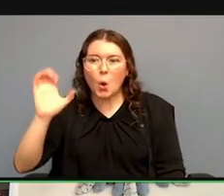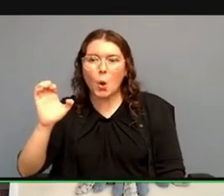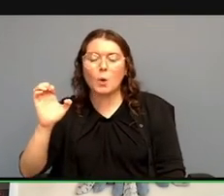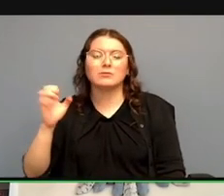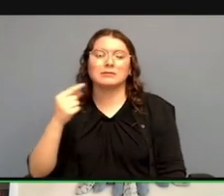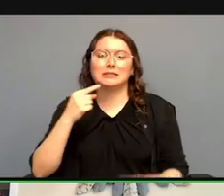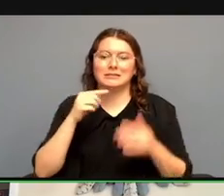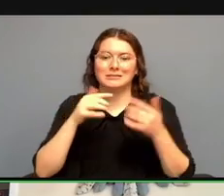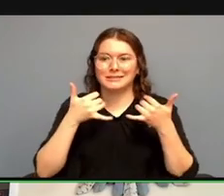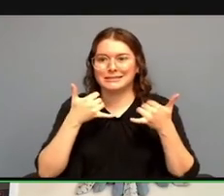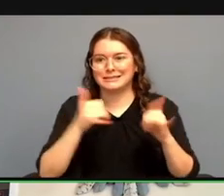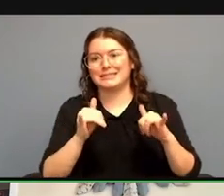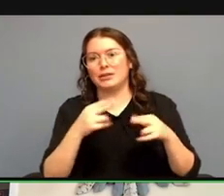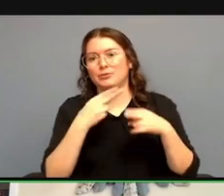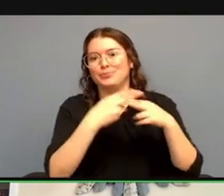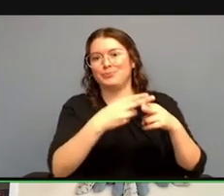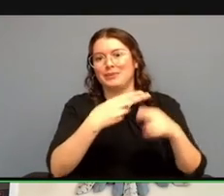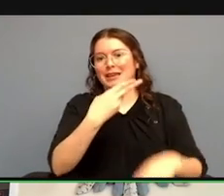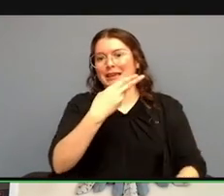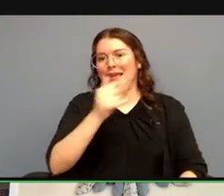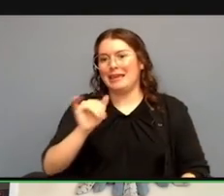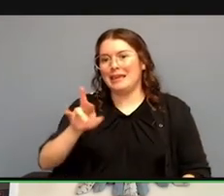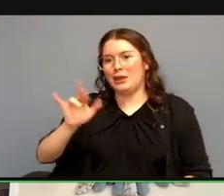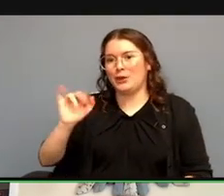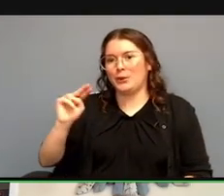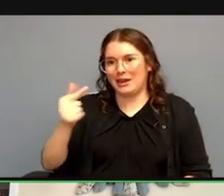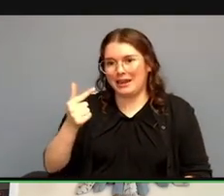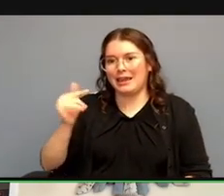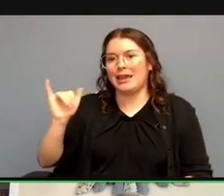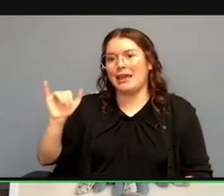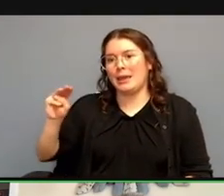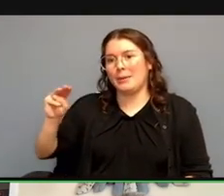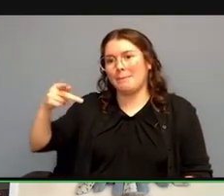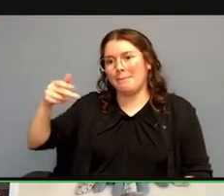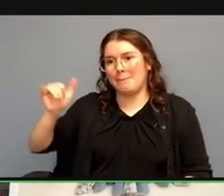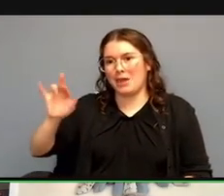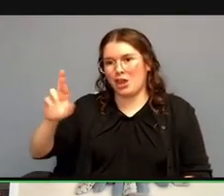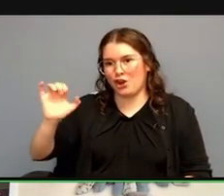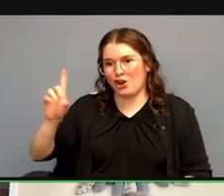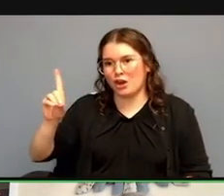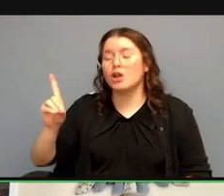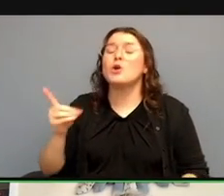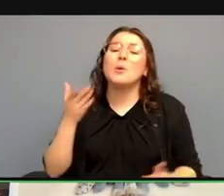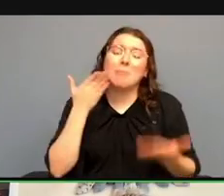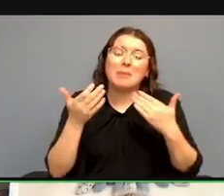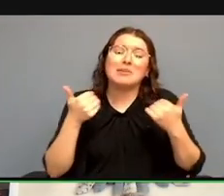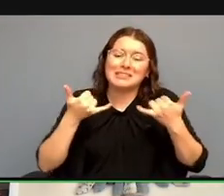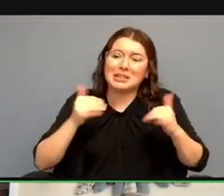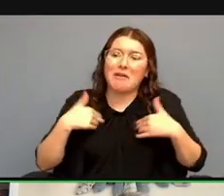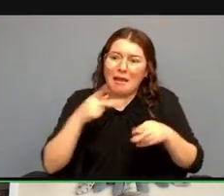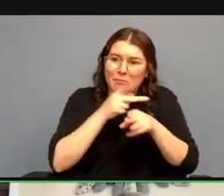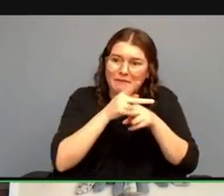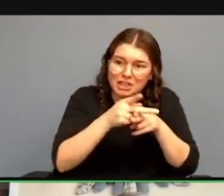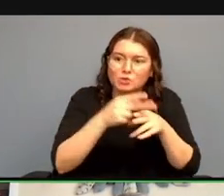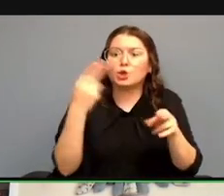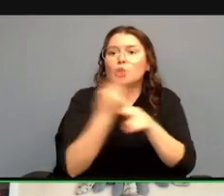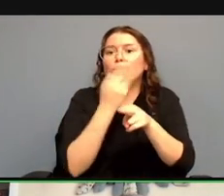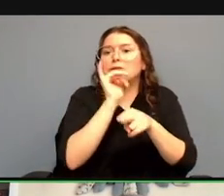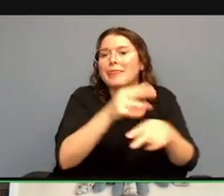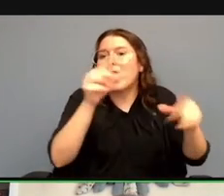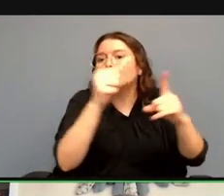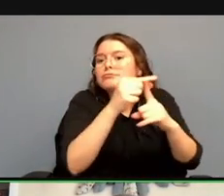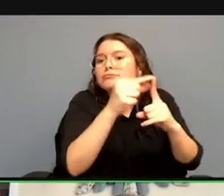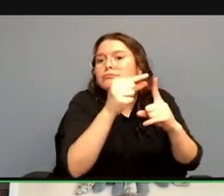hearing impairment. So in meetings, you might still have professionals use that term. So I just want to make you aware, but